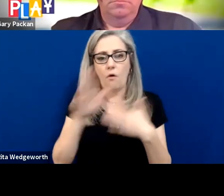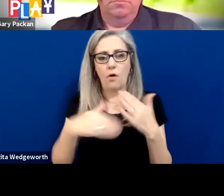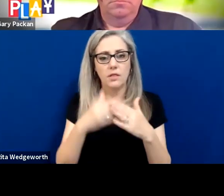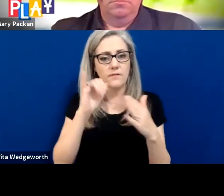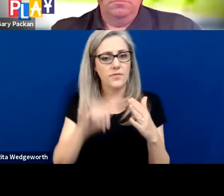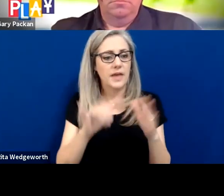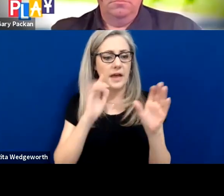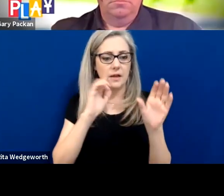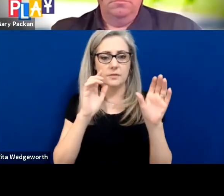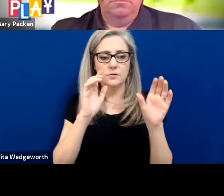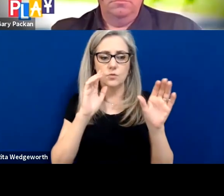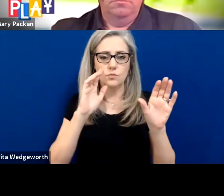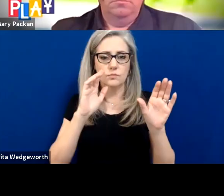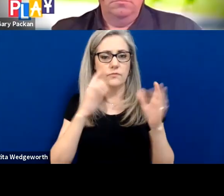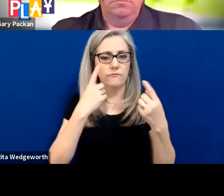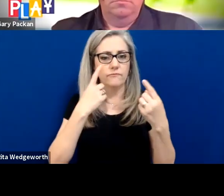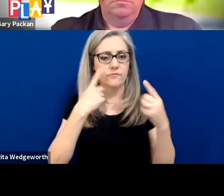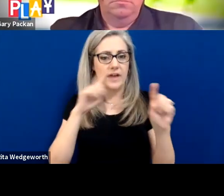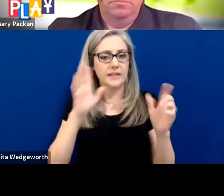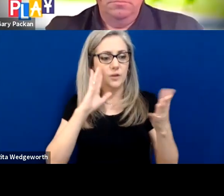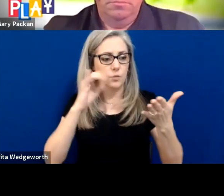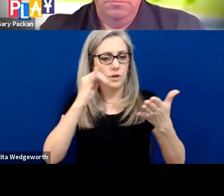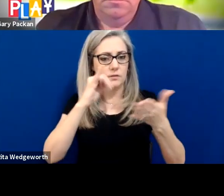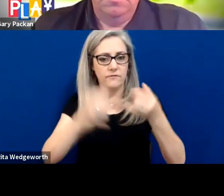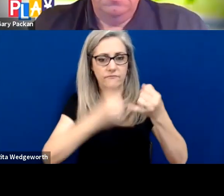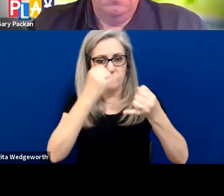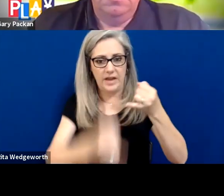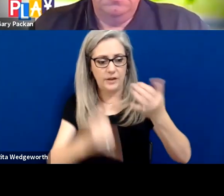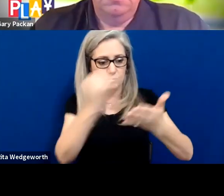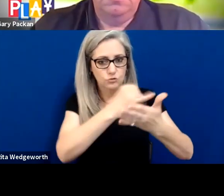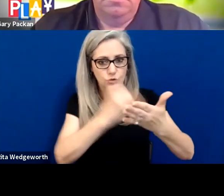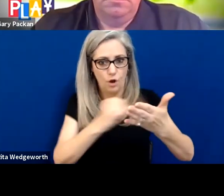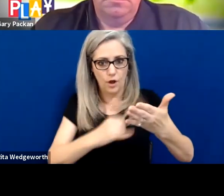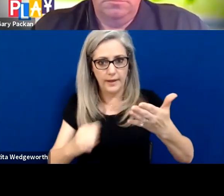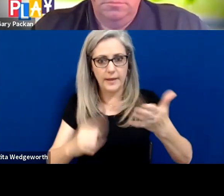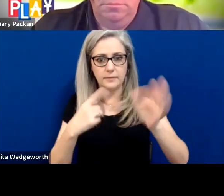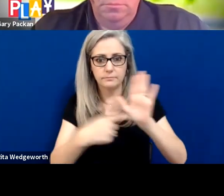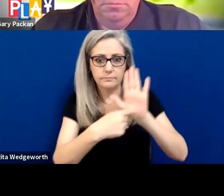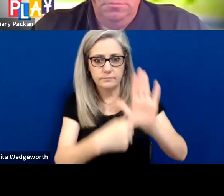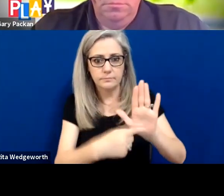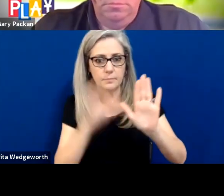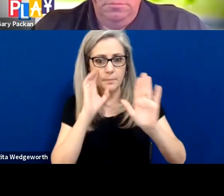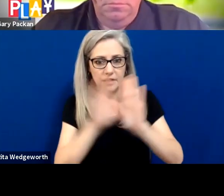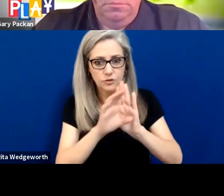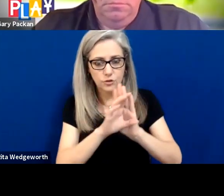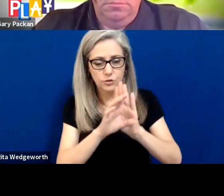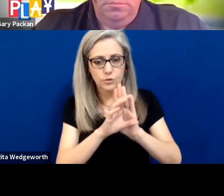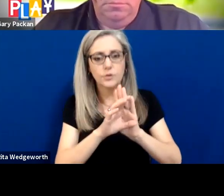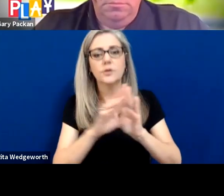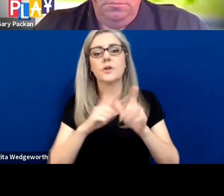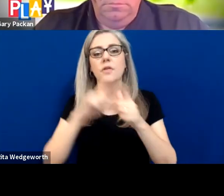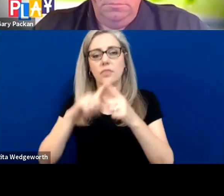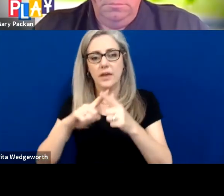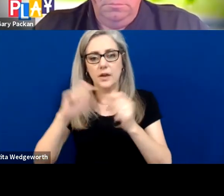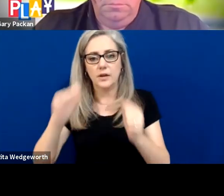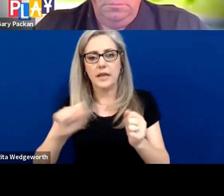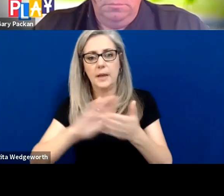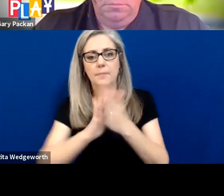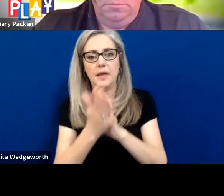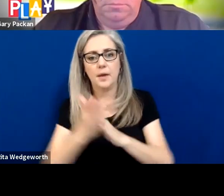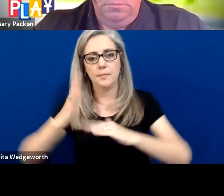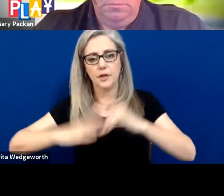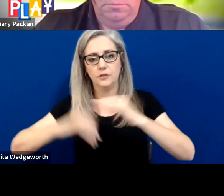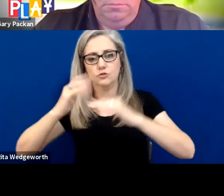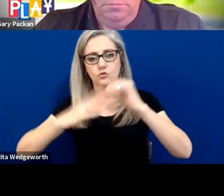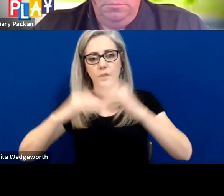nice rendering. After the rendering is done, we'll finalize it. We'll be able to put that into construction documents. And once that's